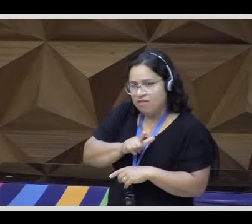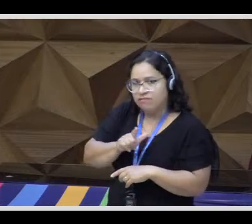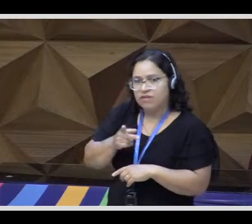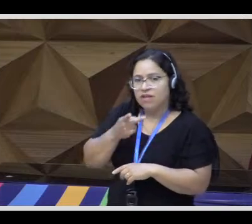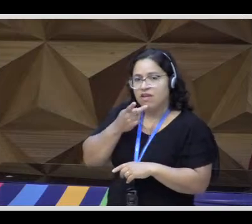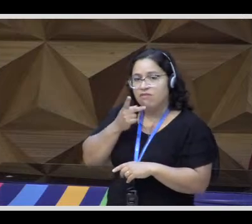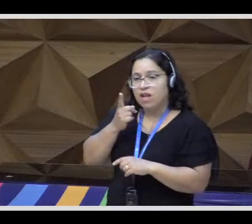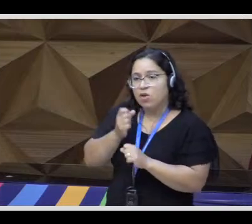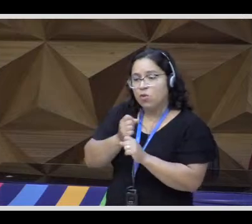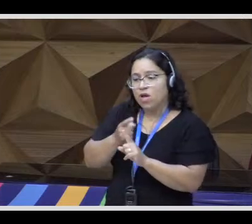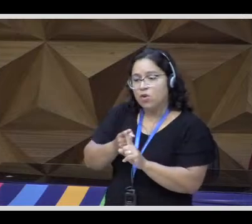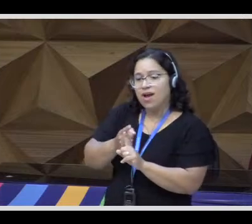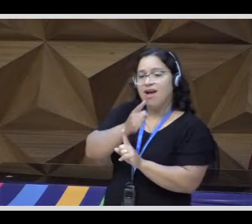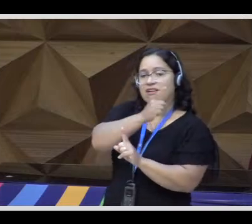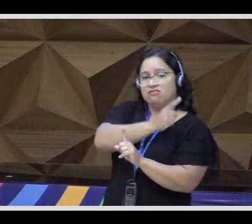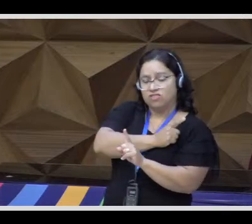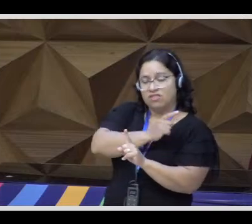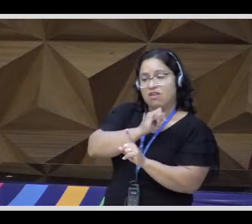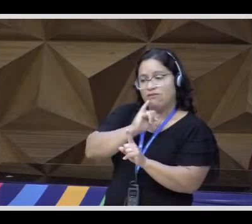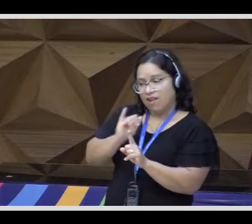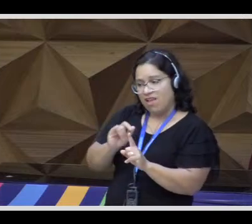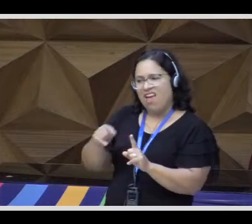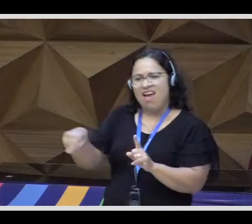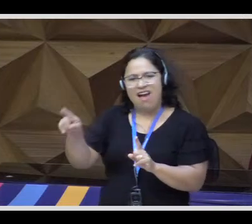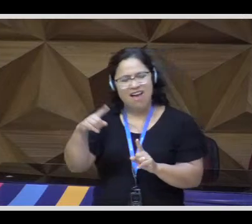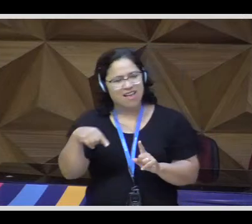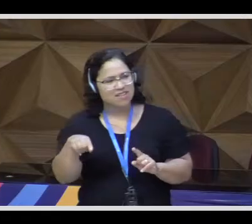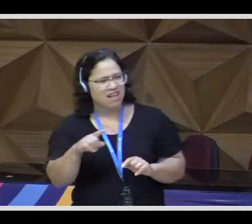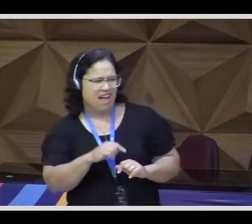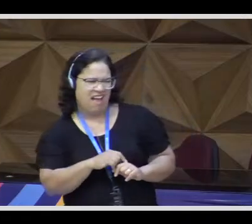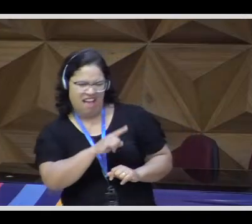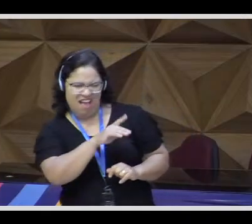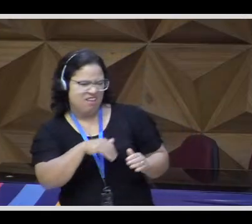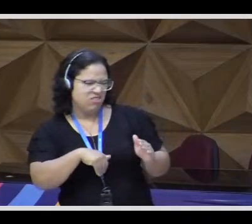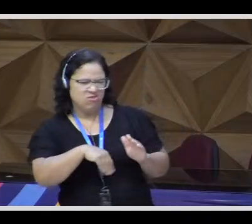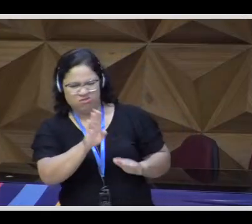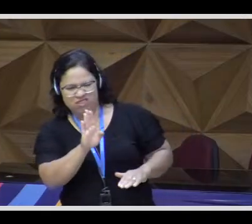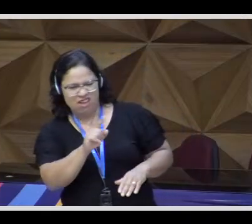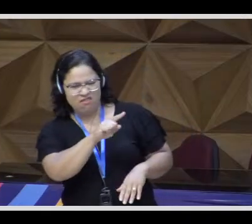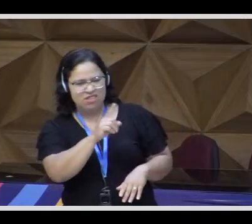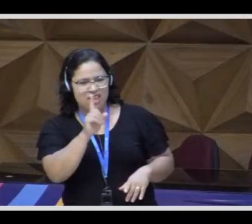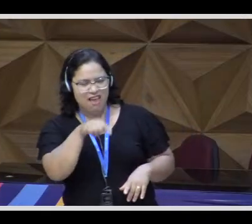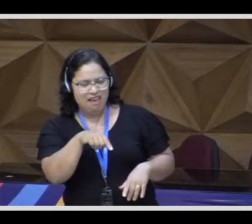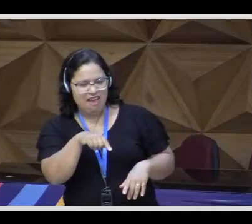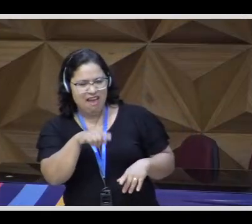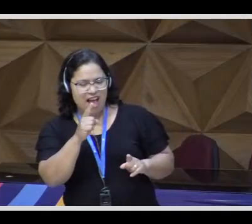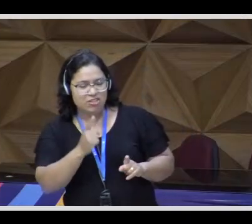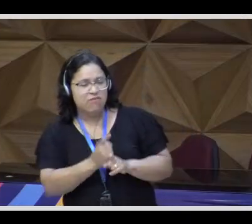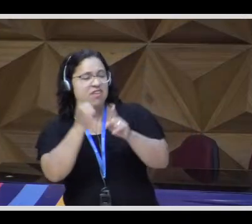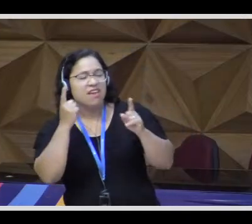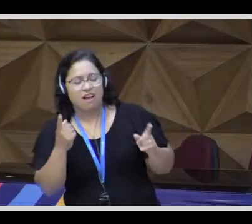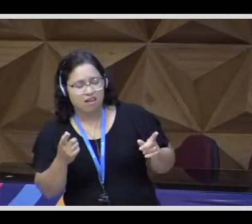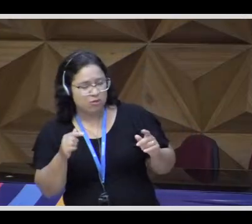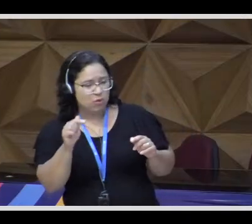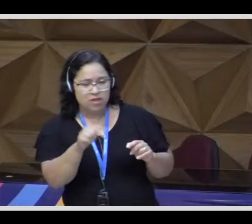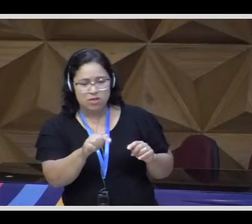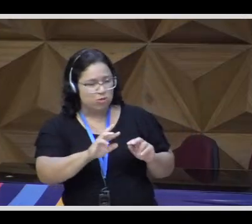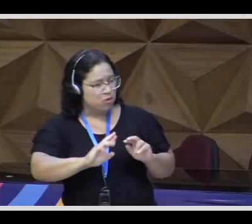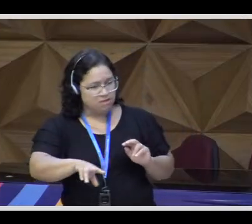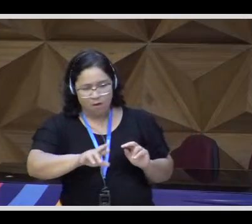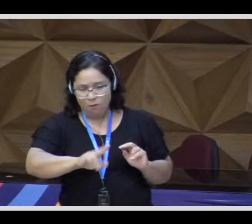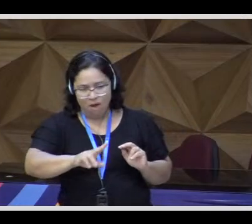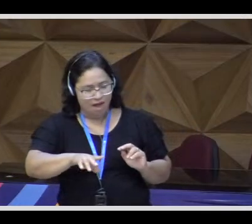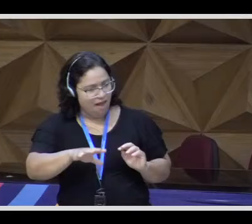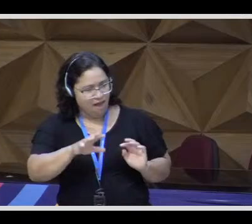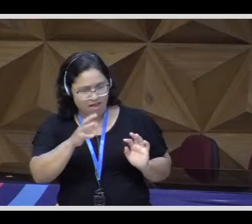election. And they were like, you know what? You're guessing. You're not doing like real political science analysis